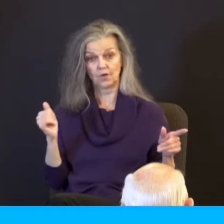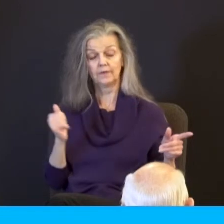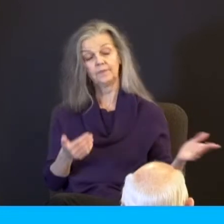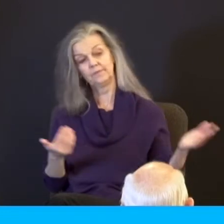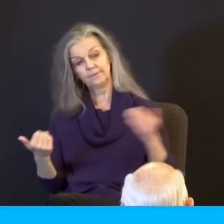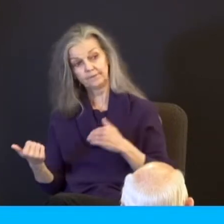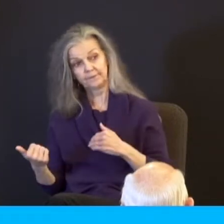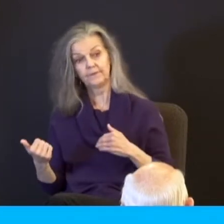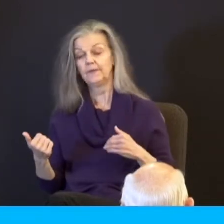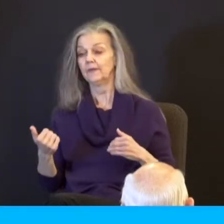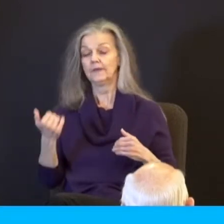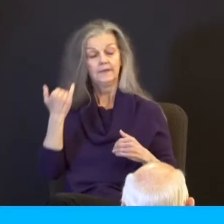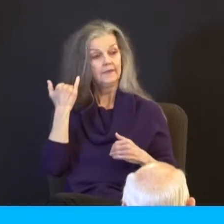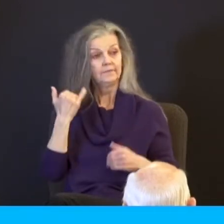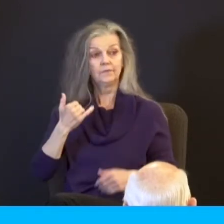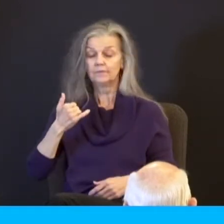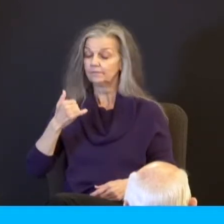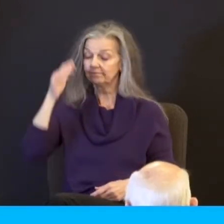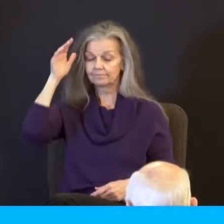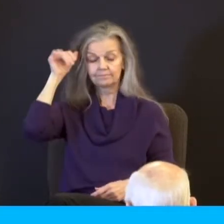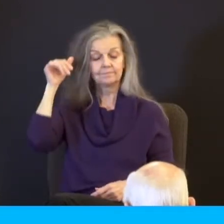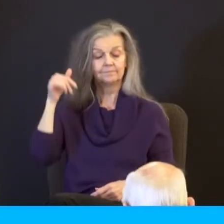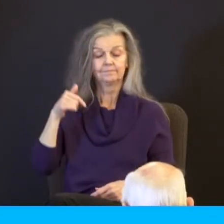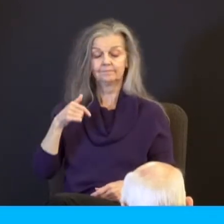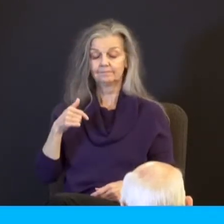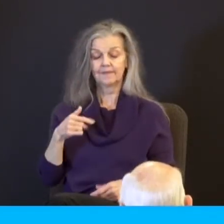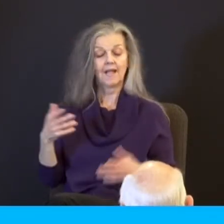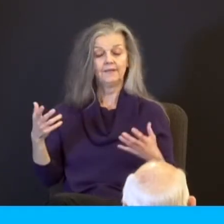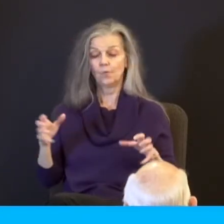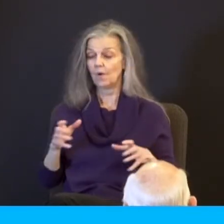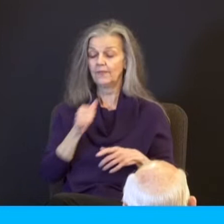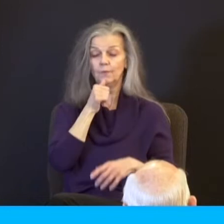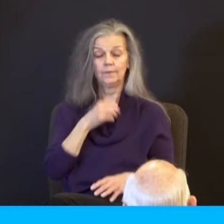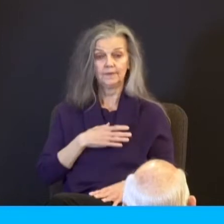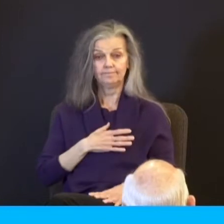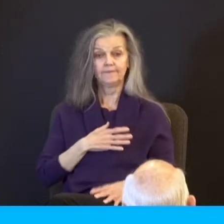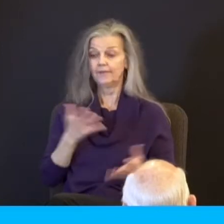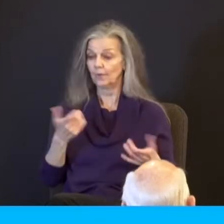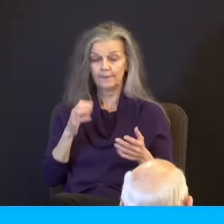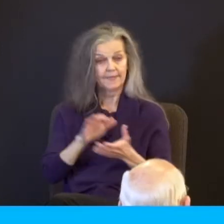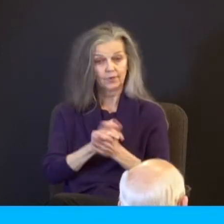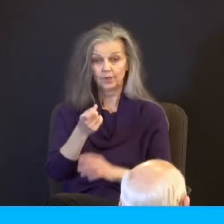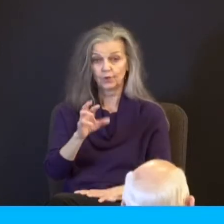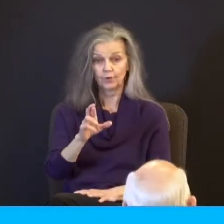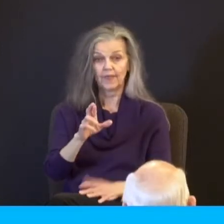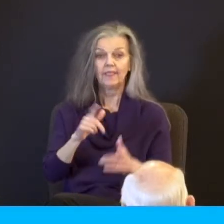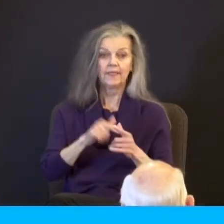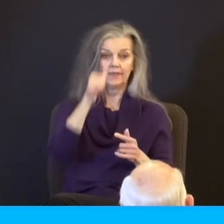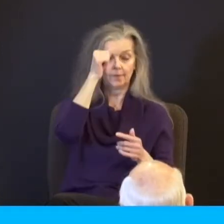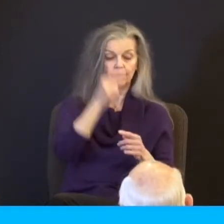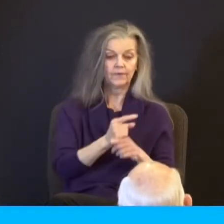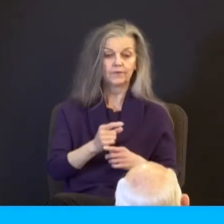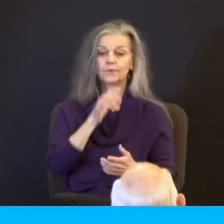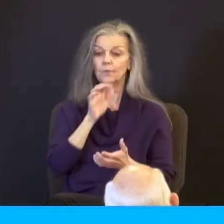unto him. And if he stand to it and say, I like not to take her, I don't want to marry her, then shall his brother's wife come